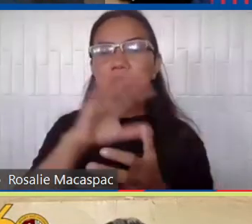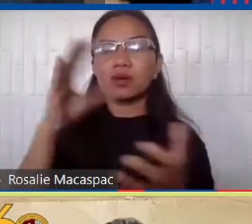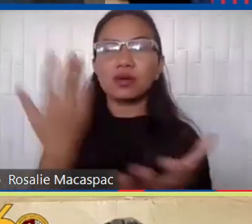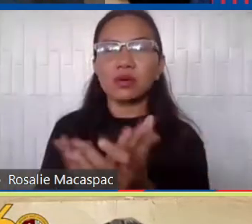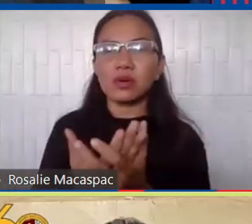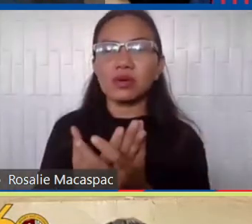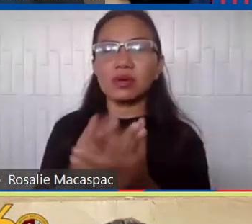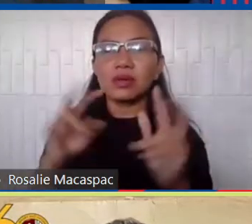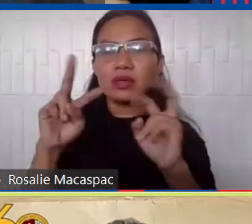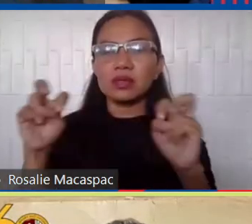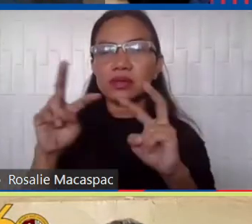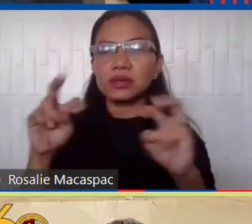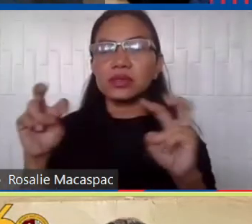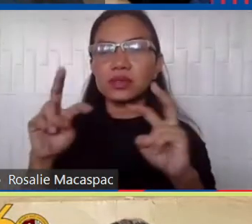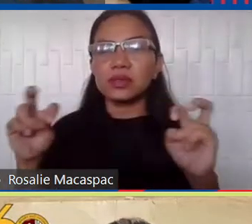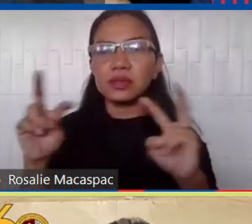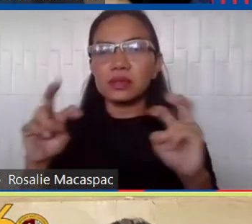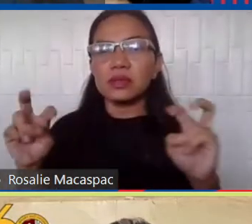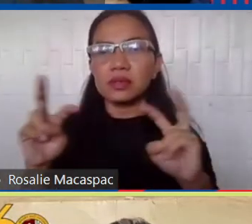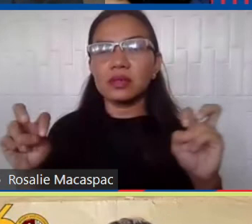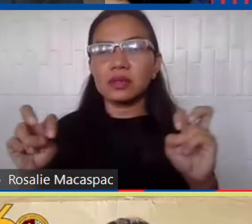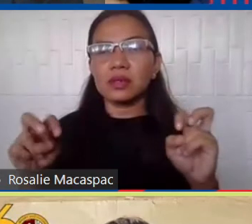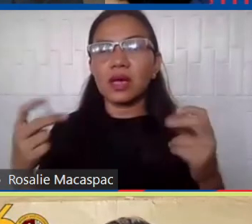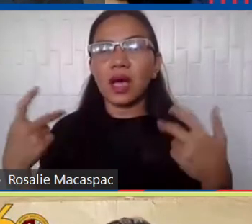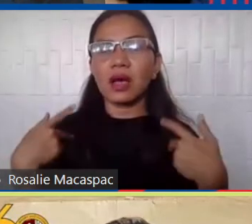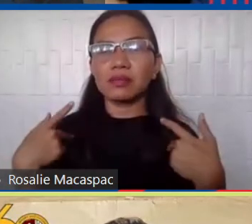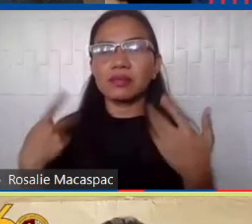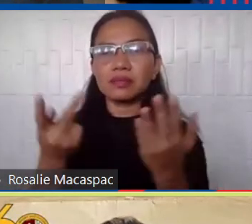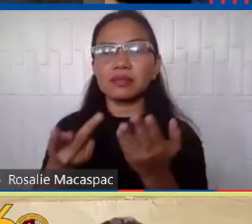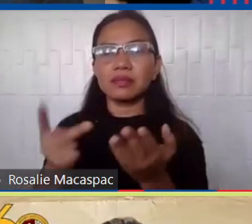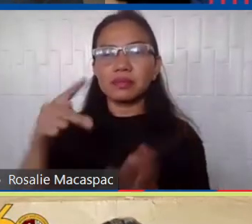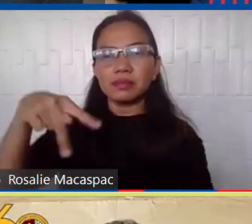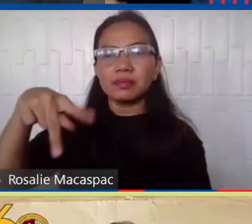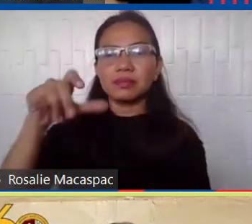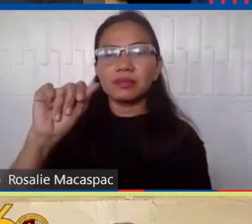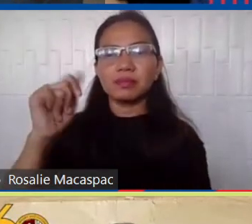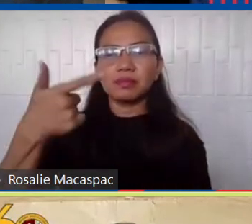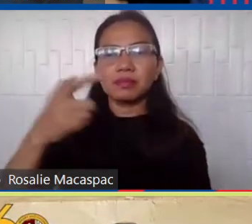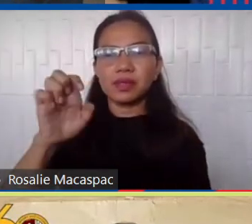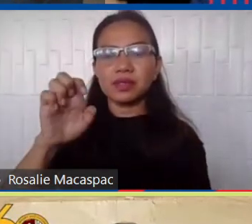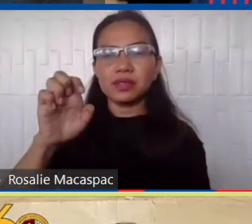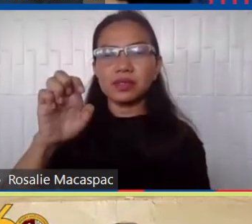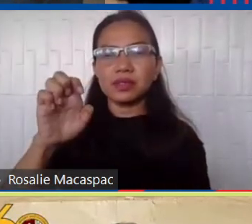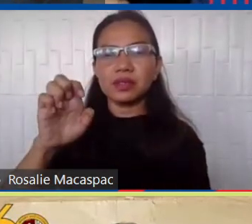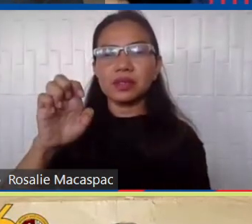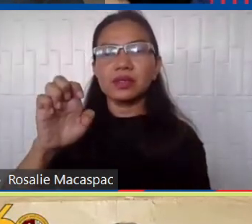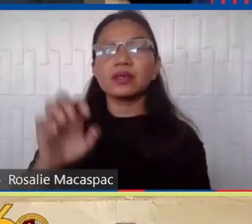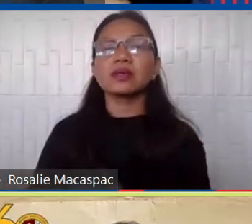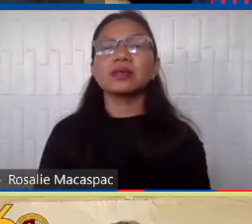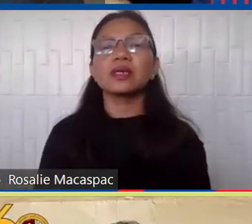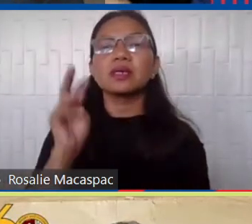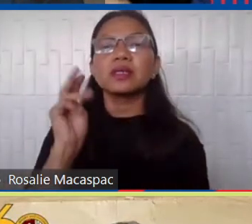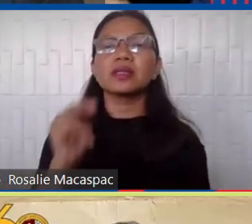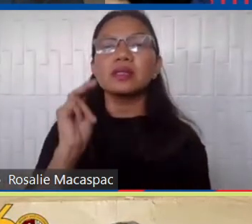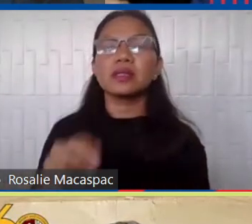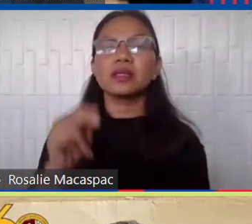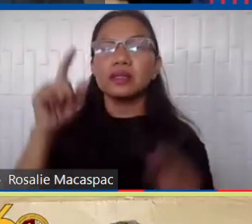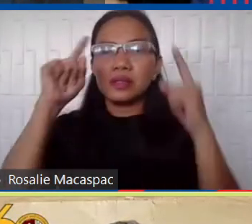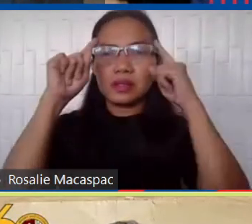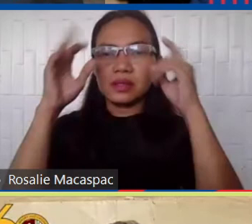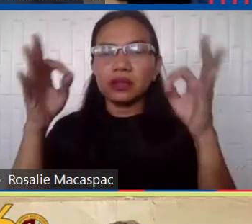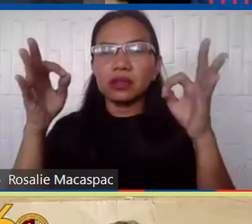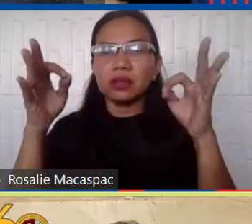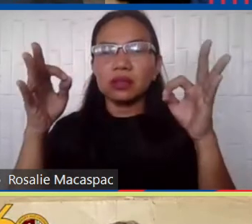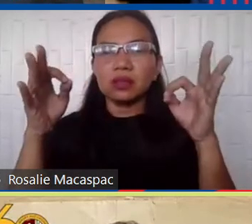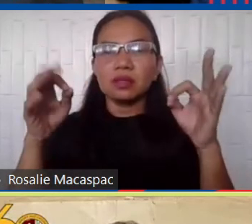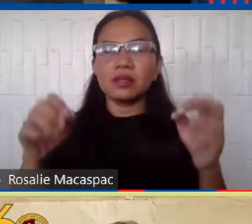there's a page, a rights page that needs to be decided by the